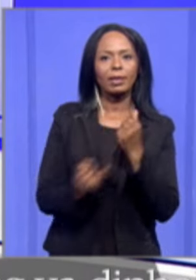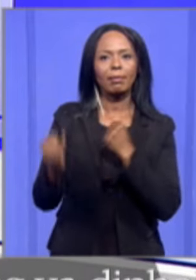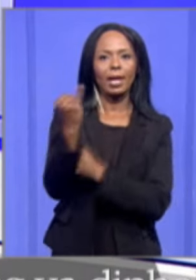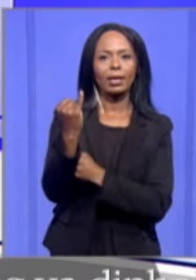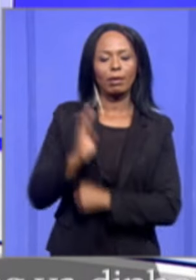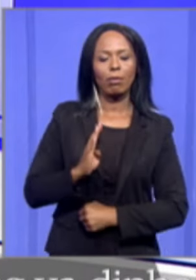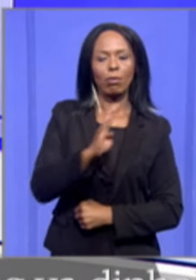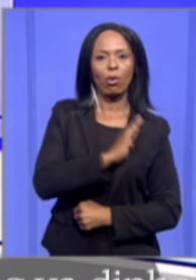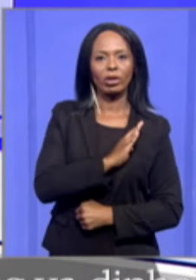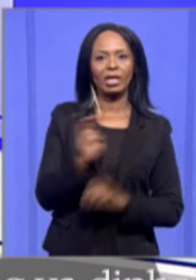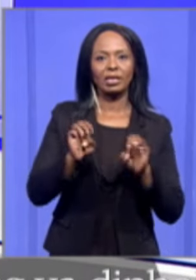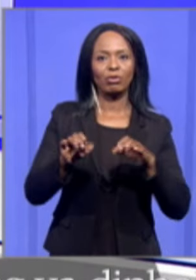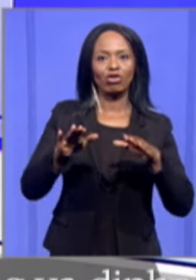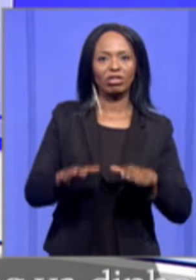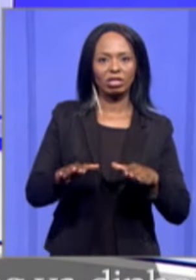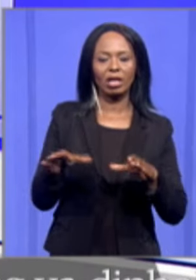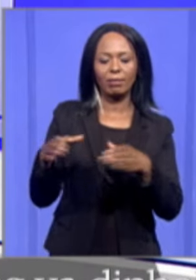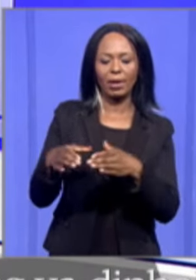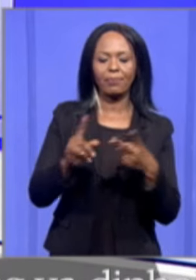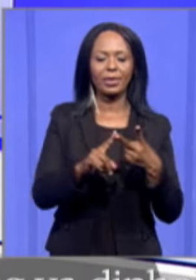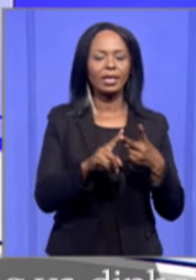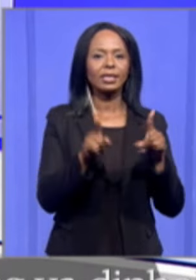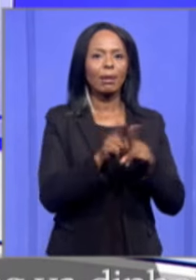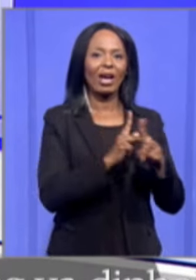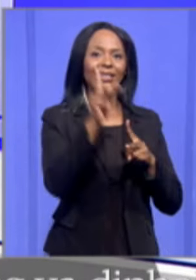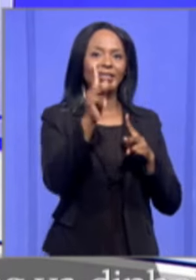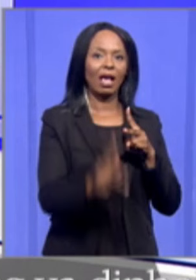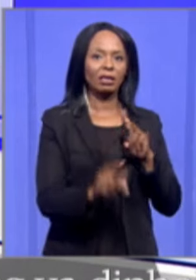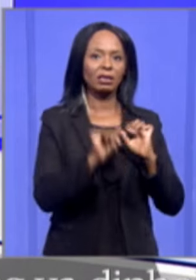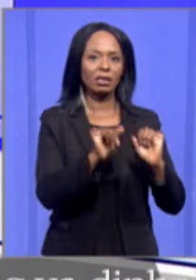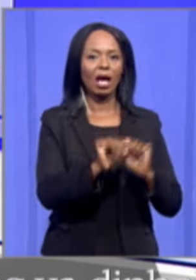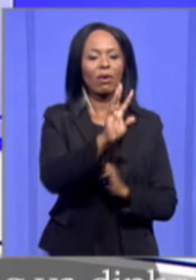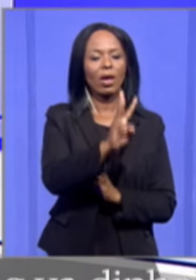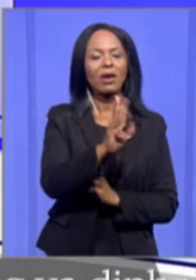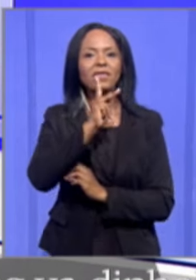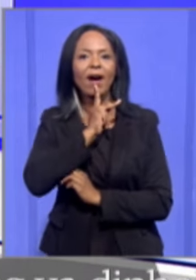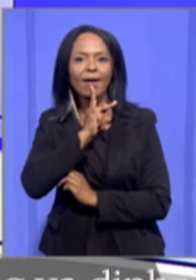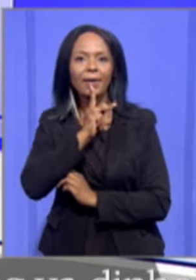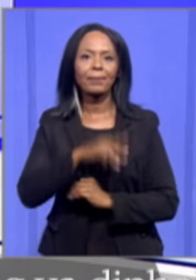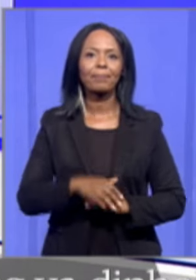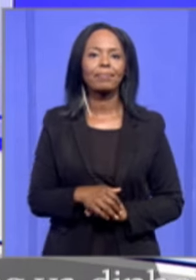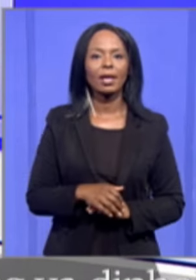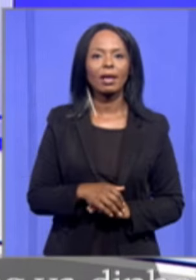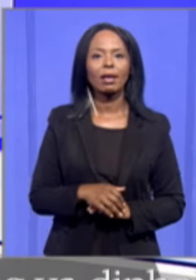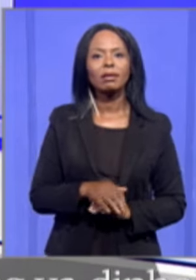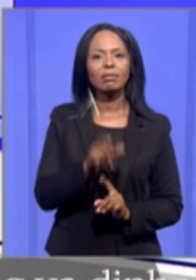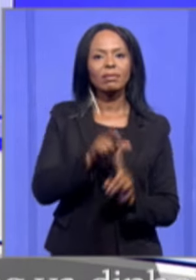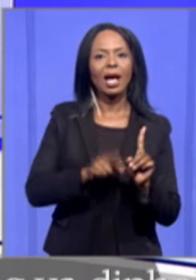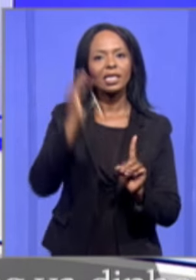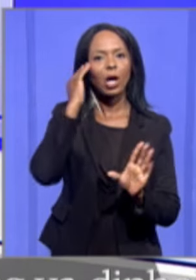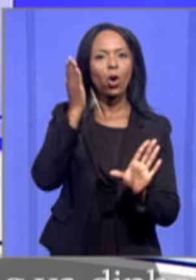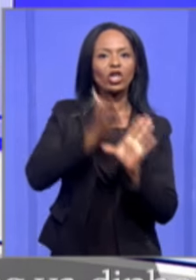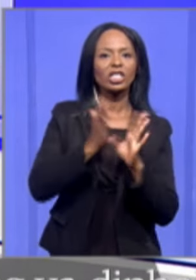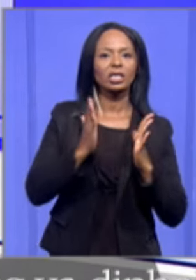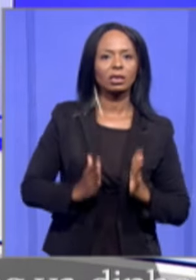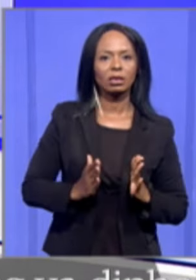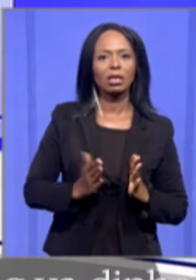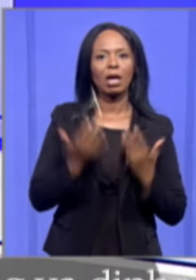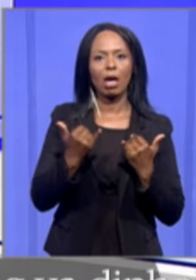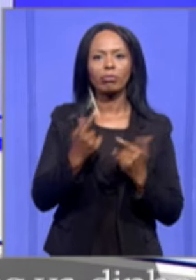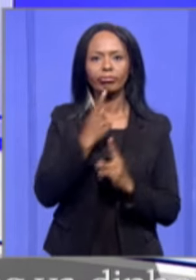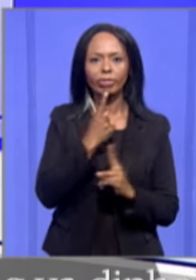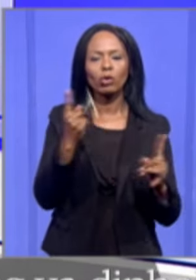ditlhatlhobo le dipholo tsa metriki ka labone le labotlhano. Moitseanape wa matlhale a tlhaloganyo o lopile